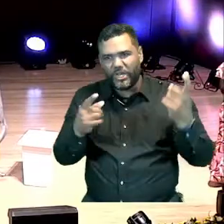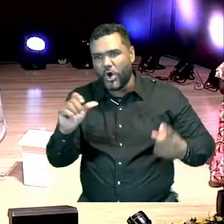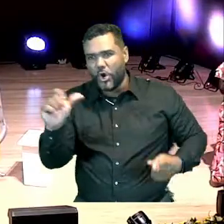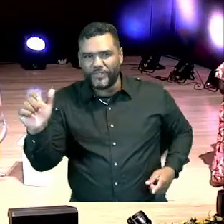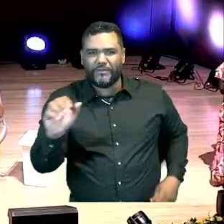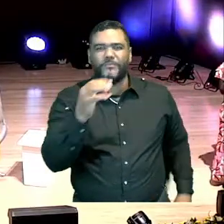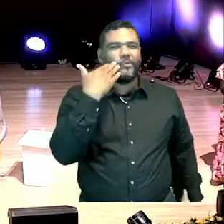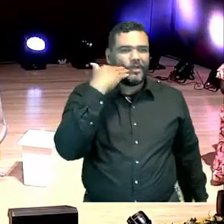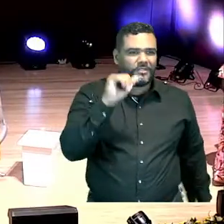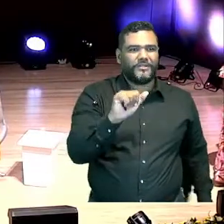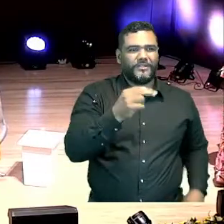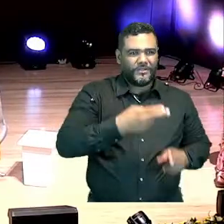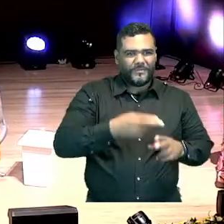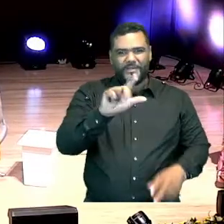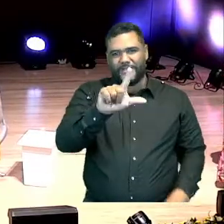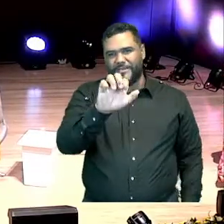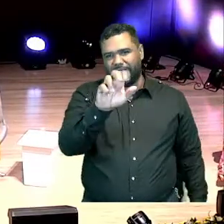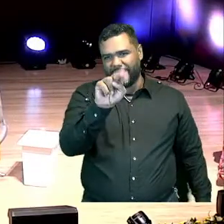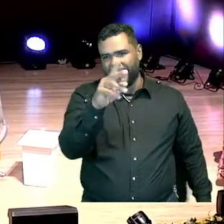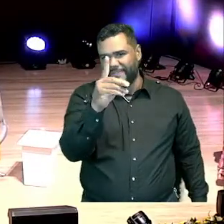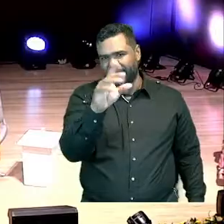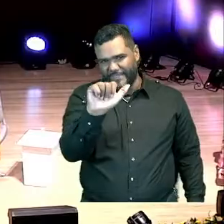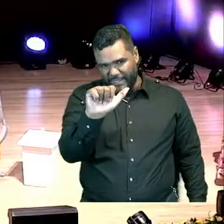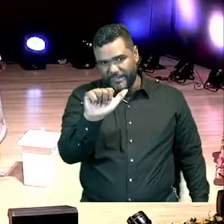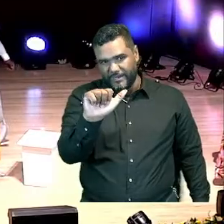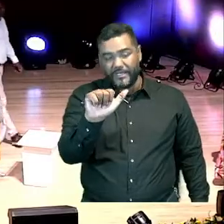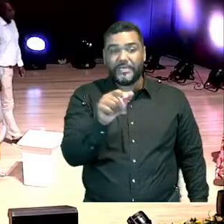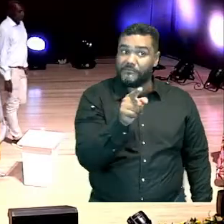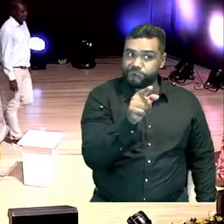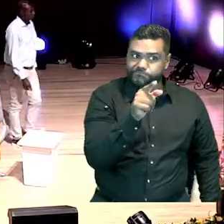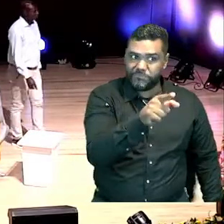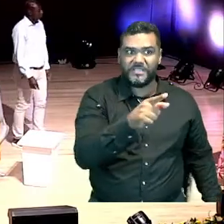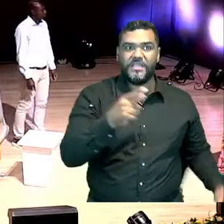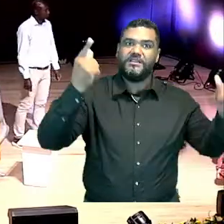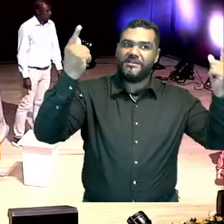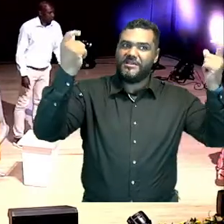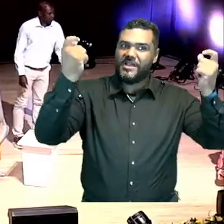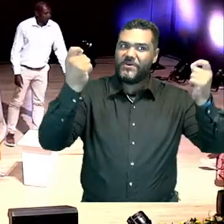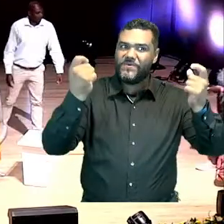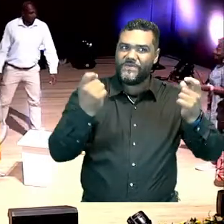be Glenda Palacios, Afro-Colombian economist and activist,